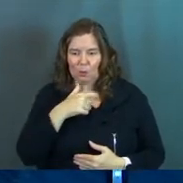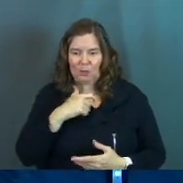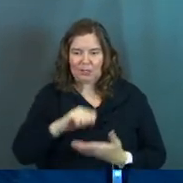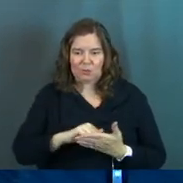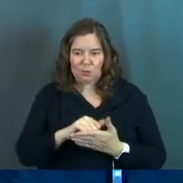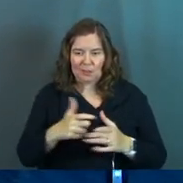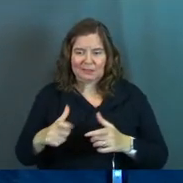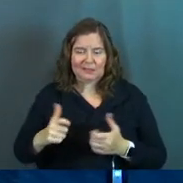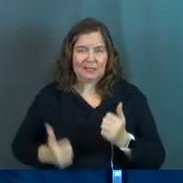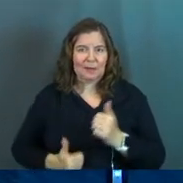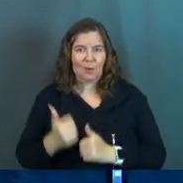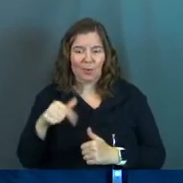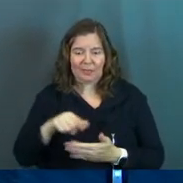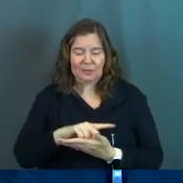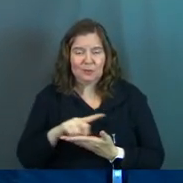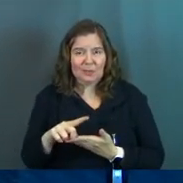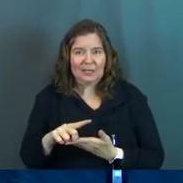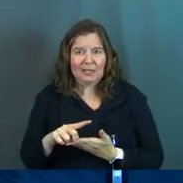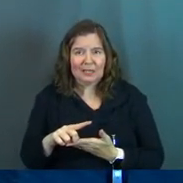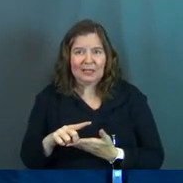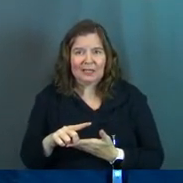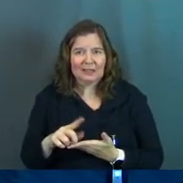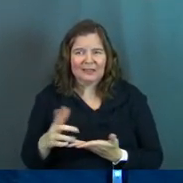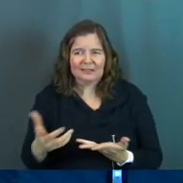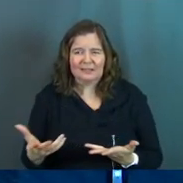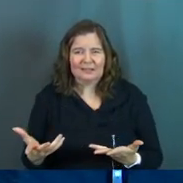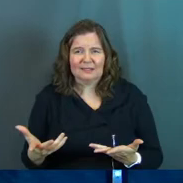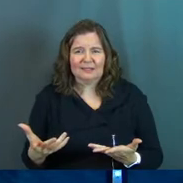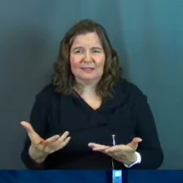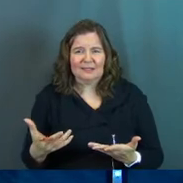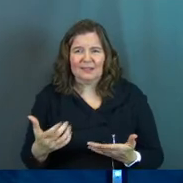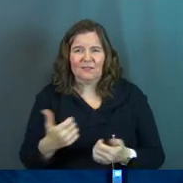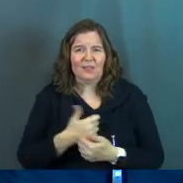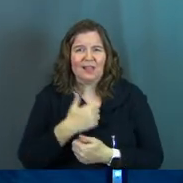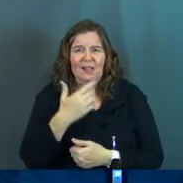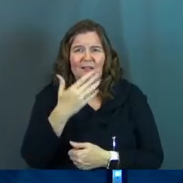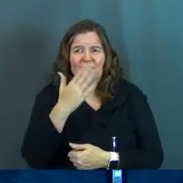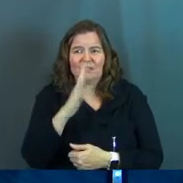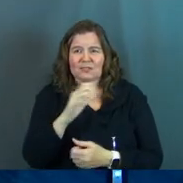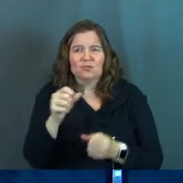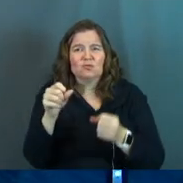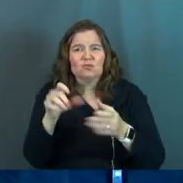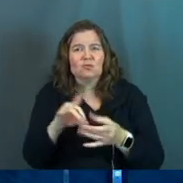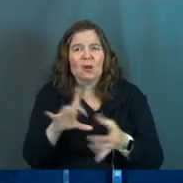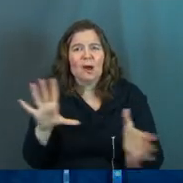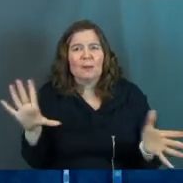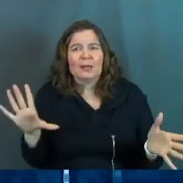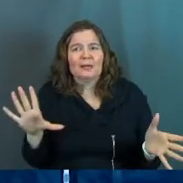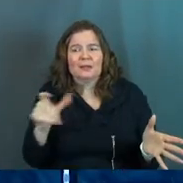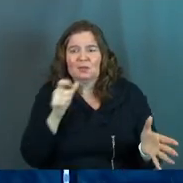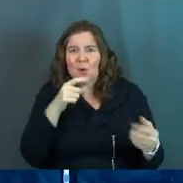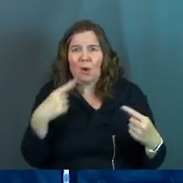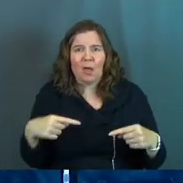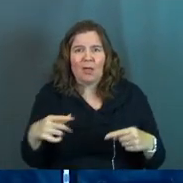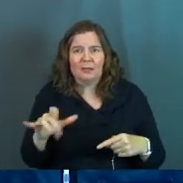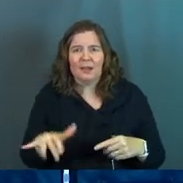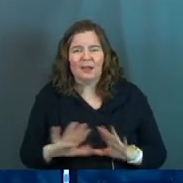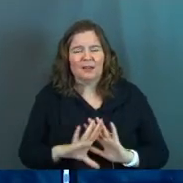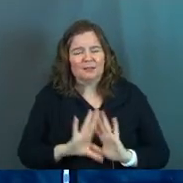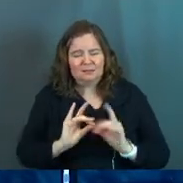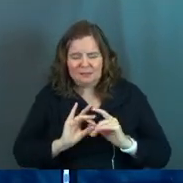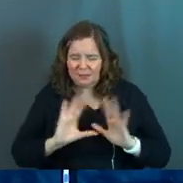has washed the dishes the most this week? For the love of God, drop it. Just drop it.